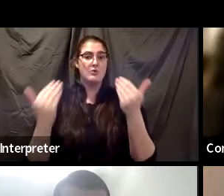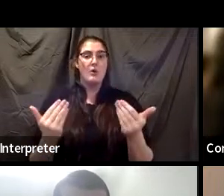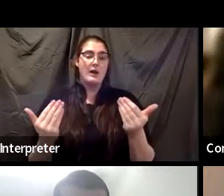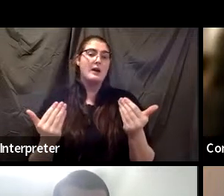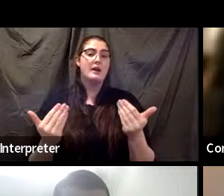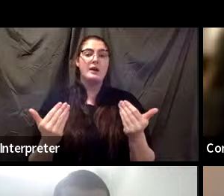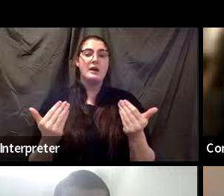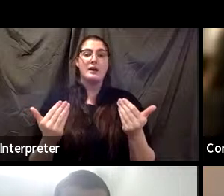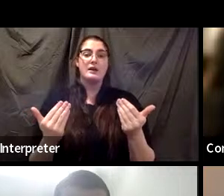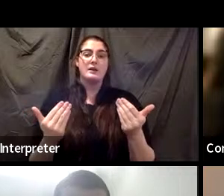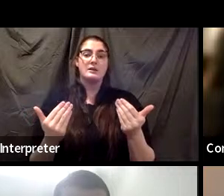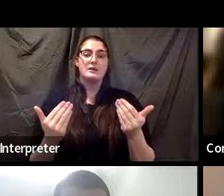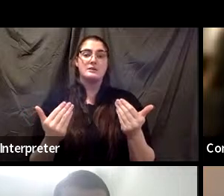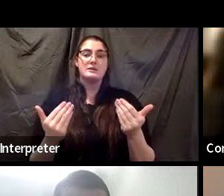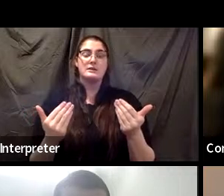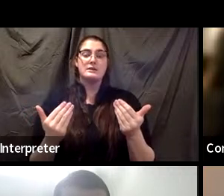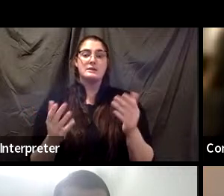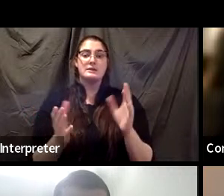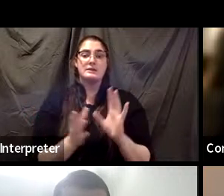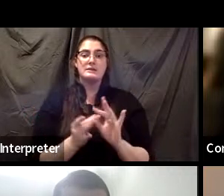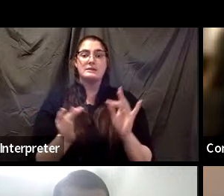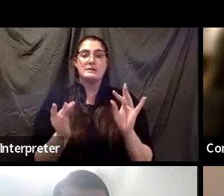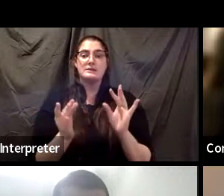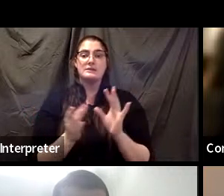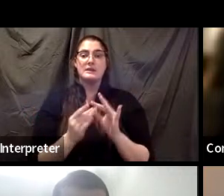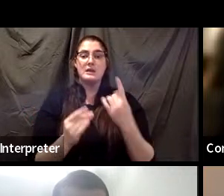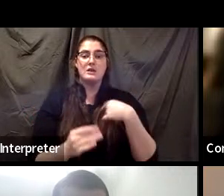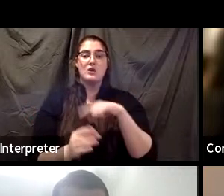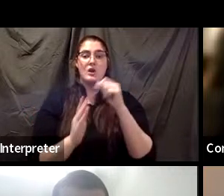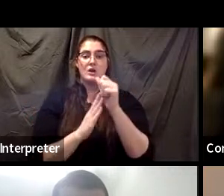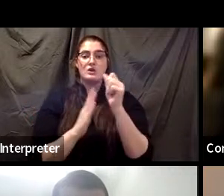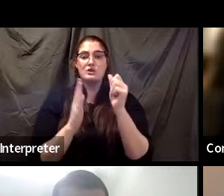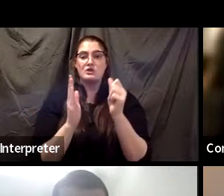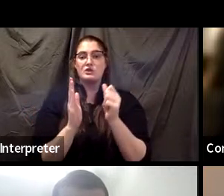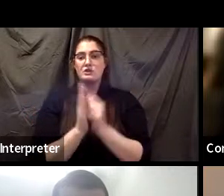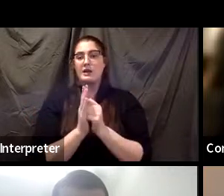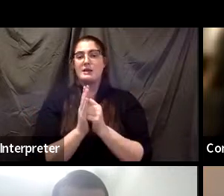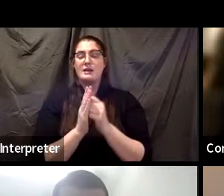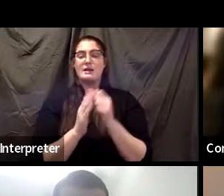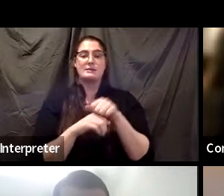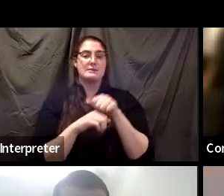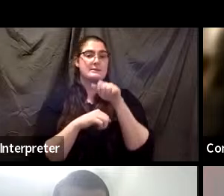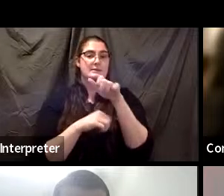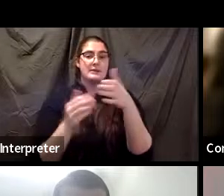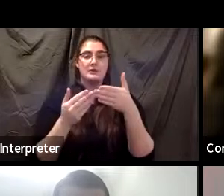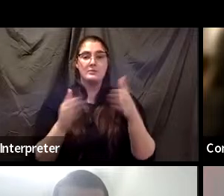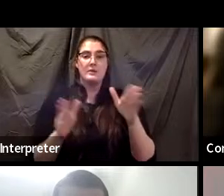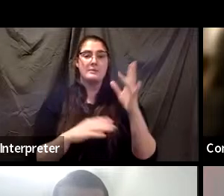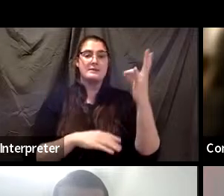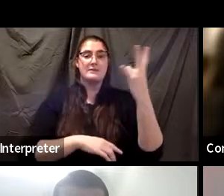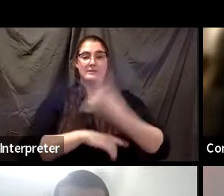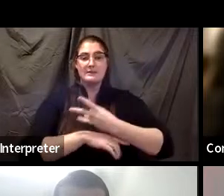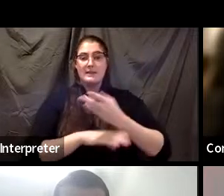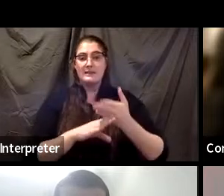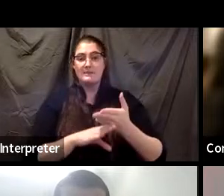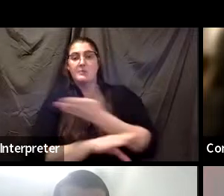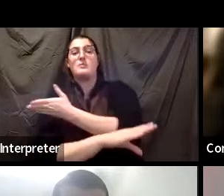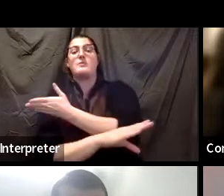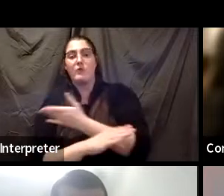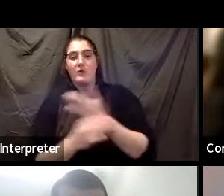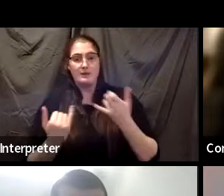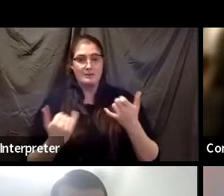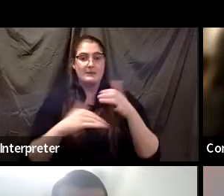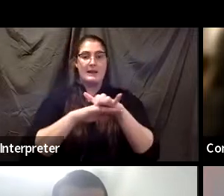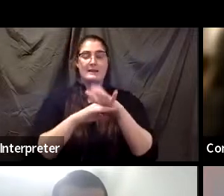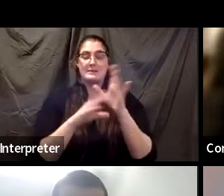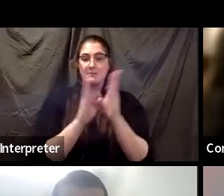and state that our agenda is always served to the public 7 days in advance of tonight's